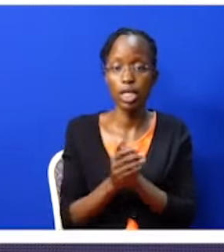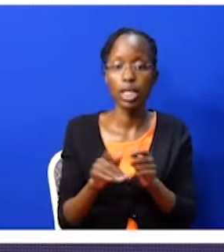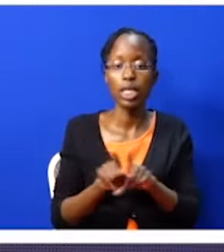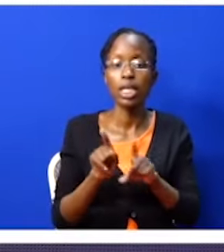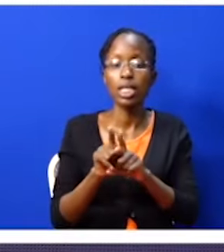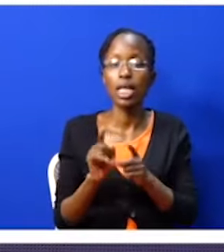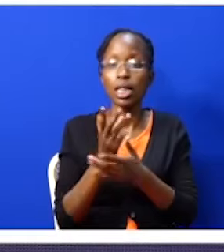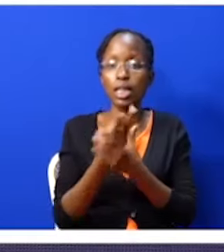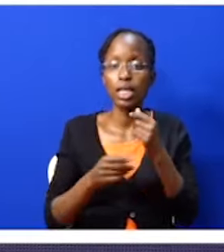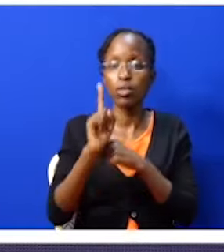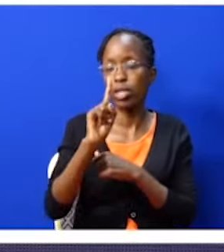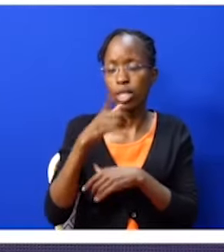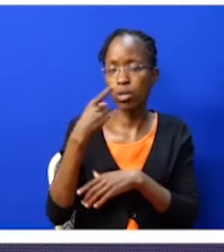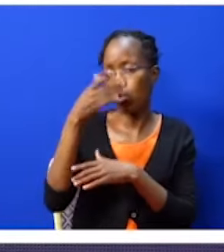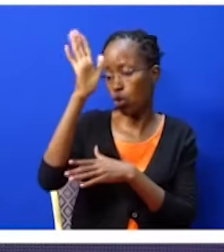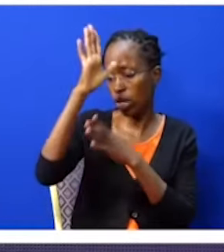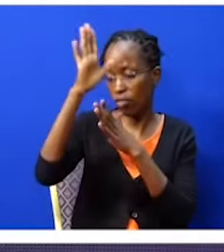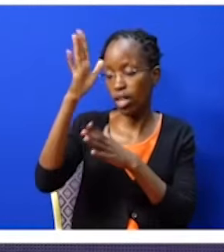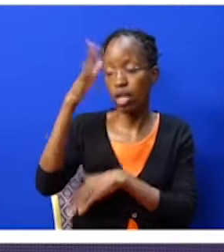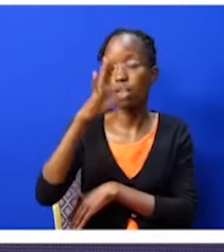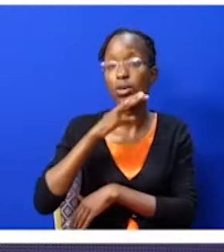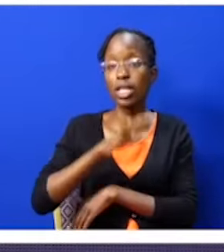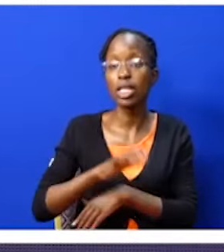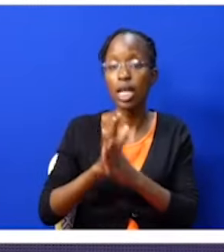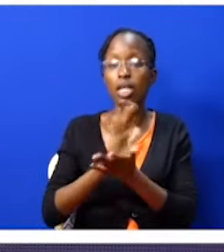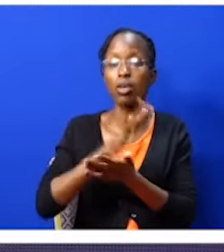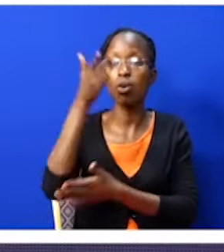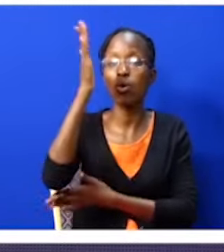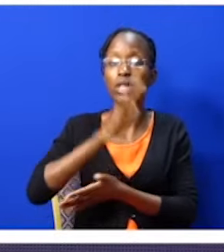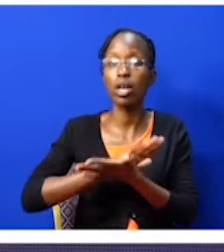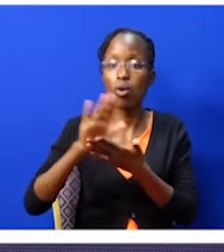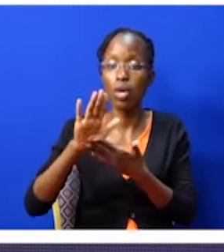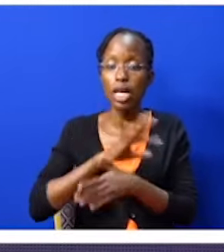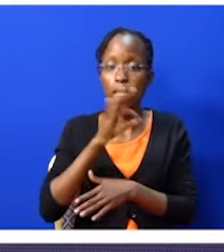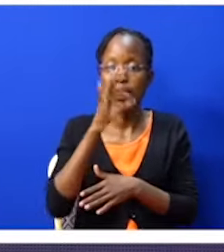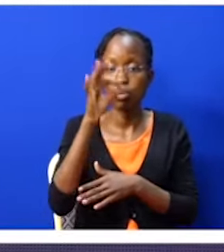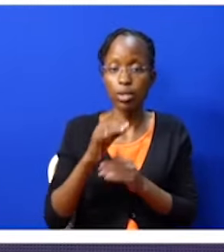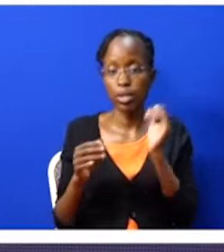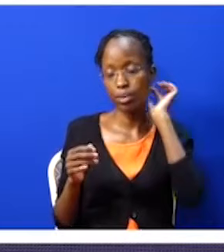the Trinity is God the Father, God the Son, and God the Holy Spirit.